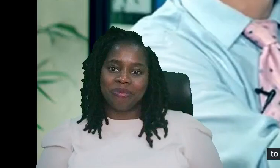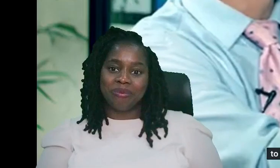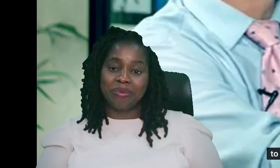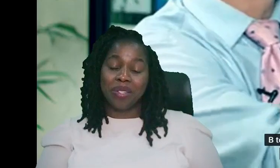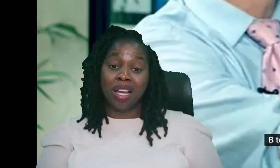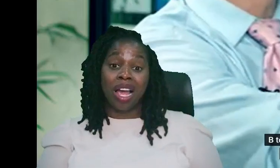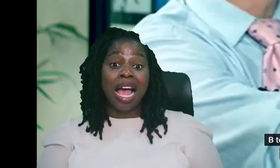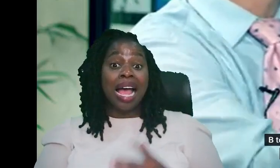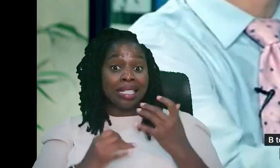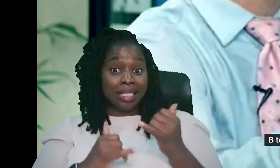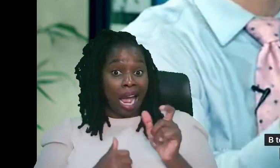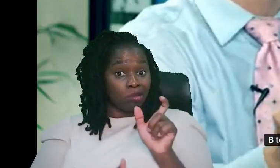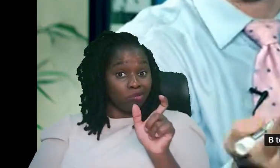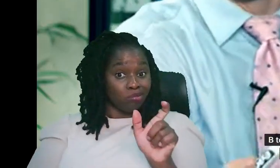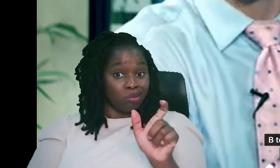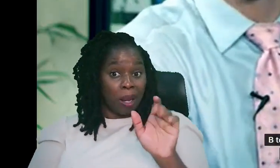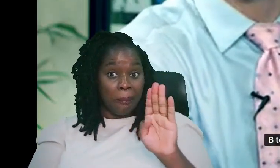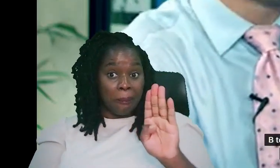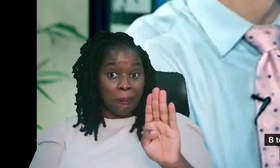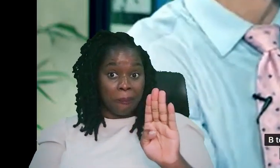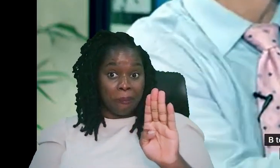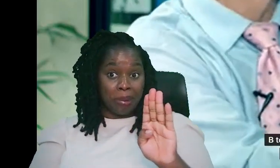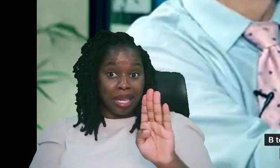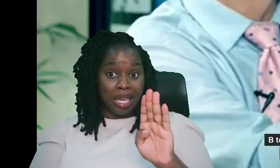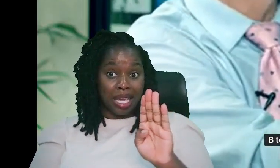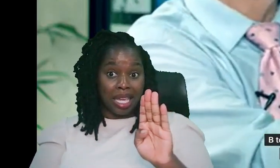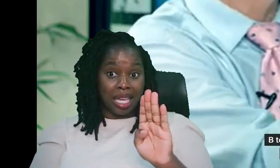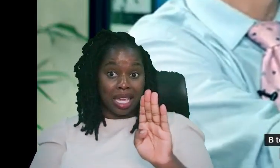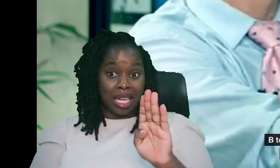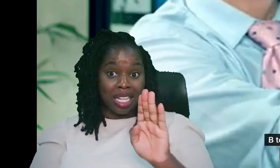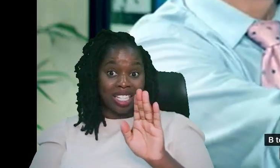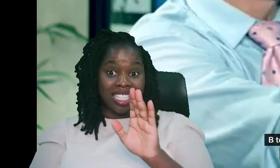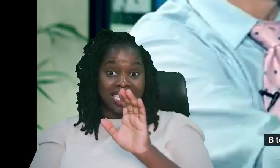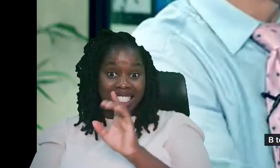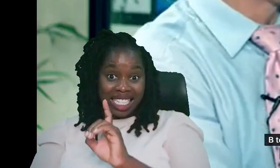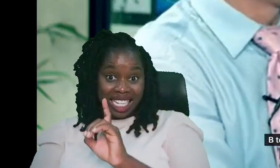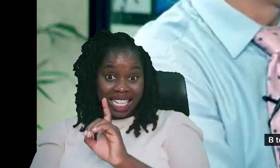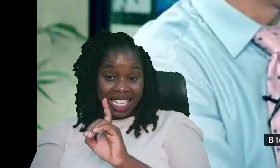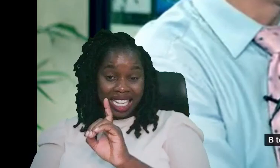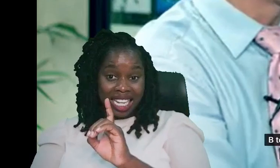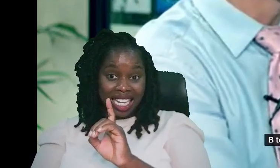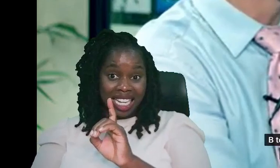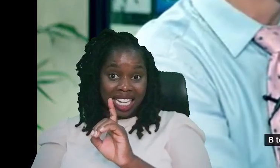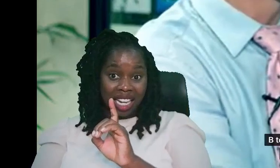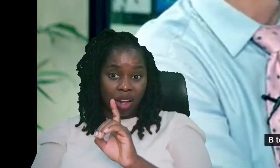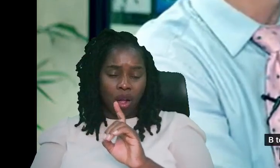Now I have from B to D, I already know that. From B to D